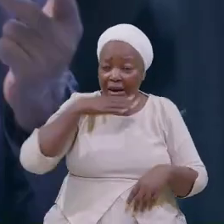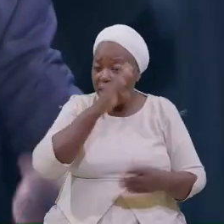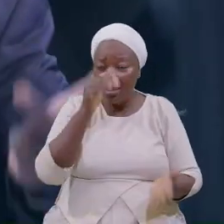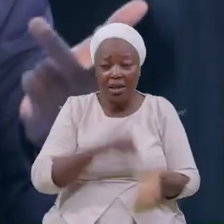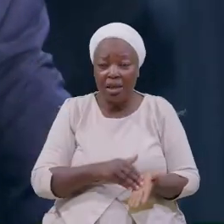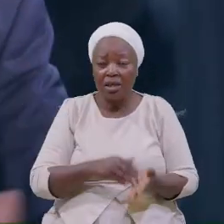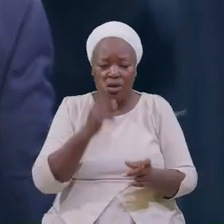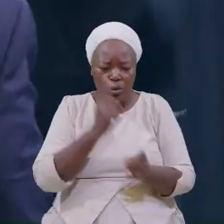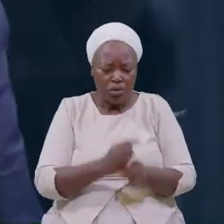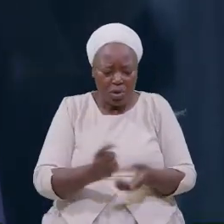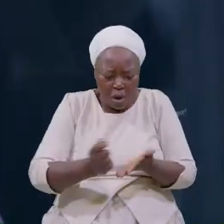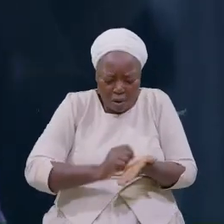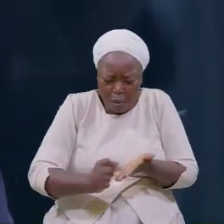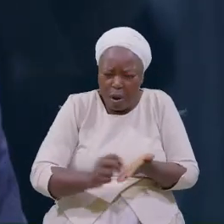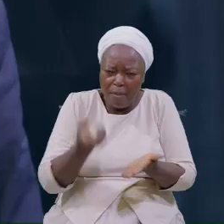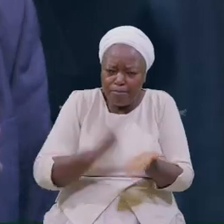day you leave this world.